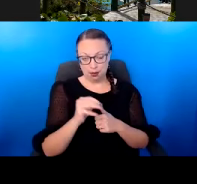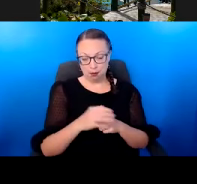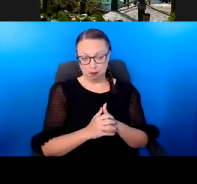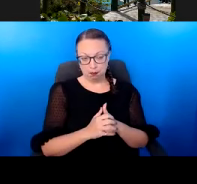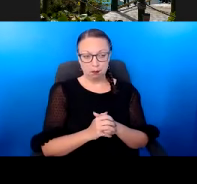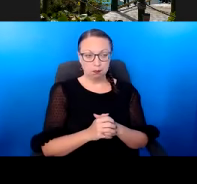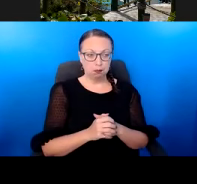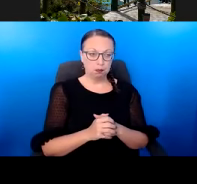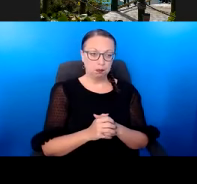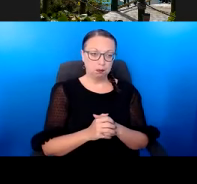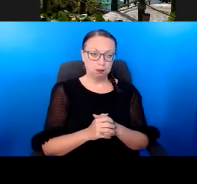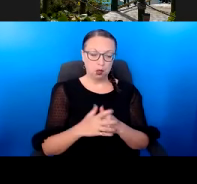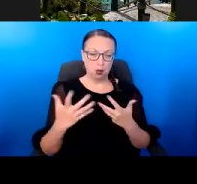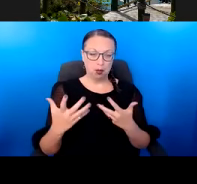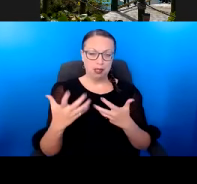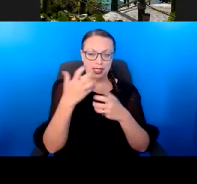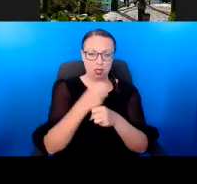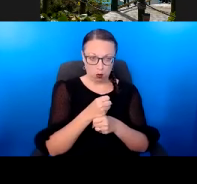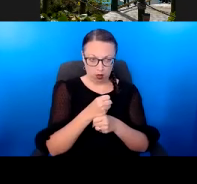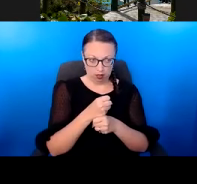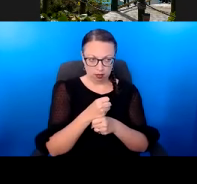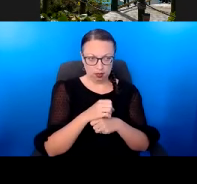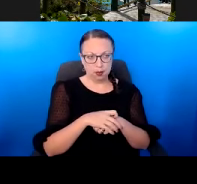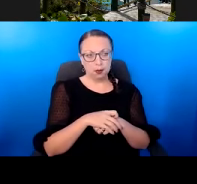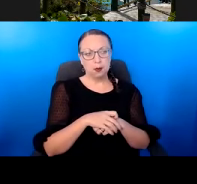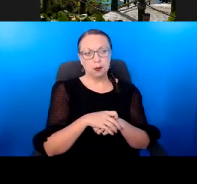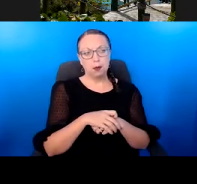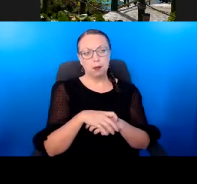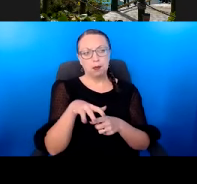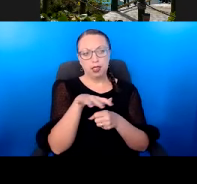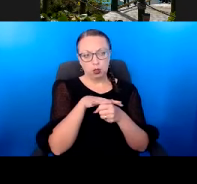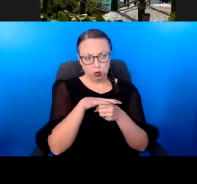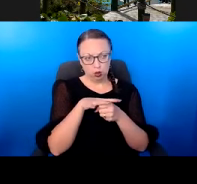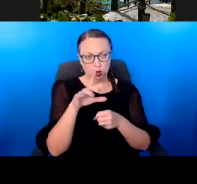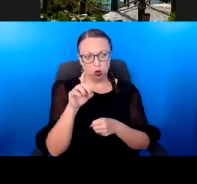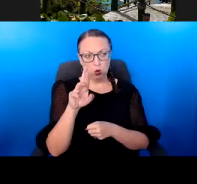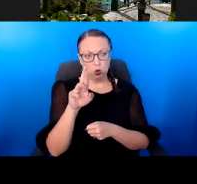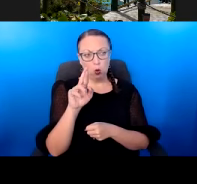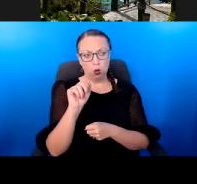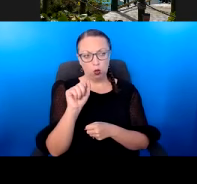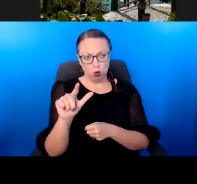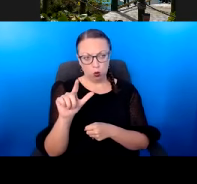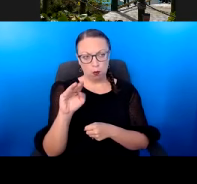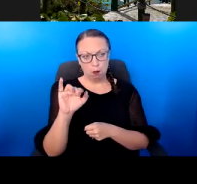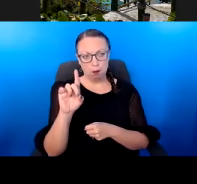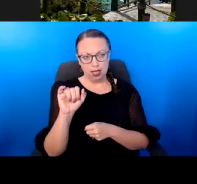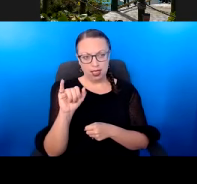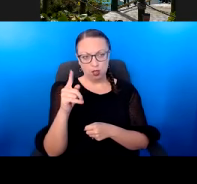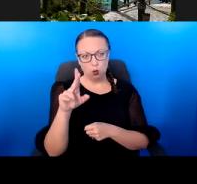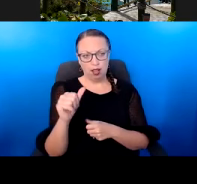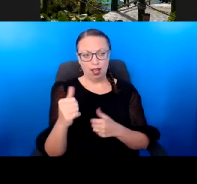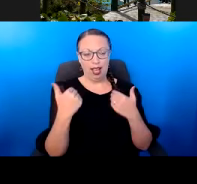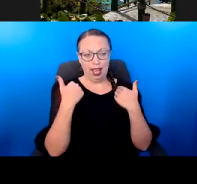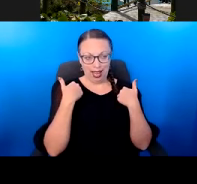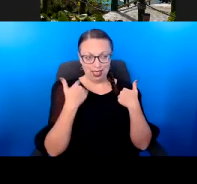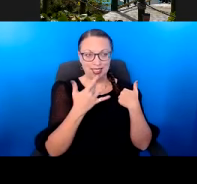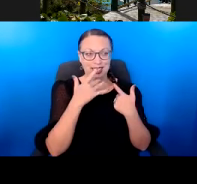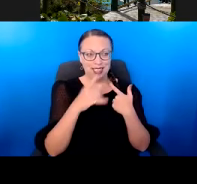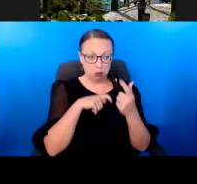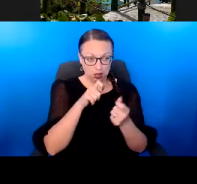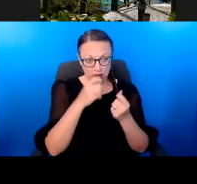So let me summarize this part. This region, the dorsal mid-insula, contains taste-specific information, that is,